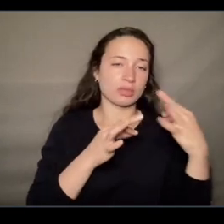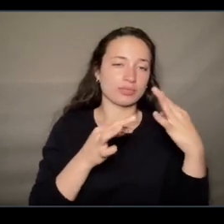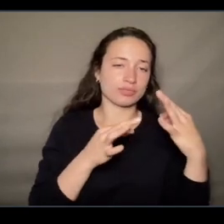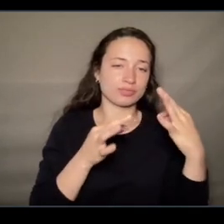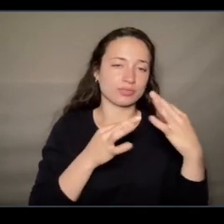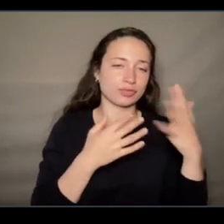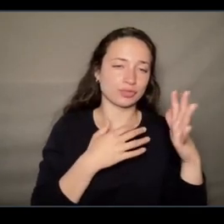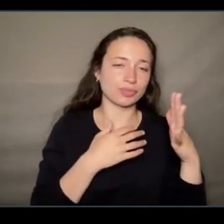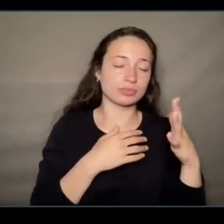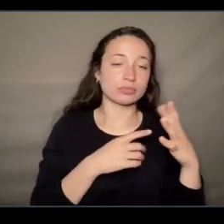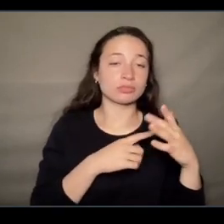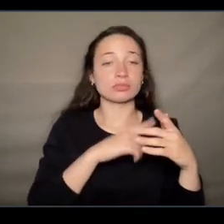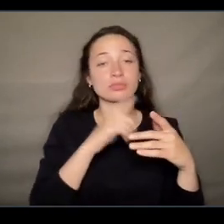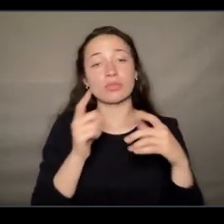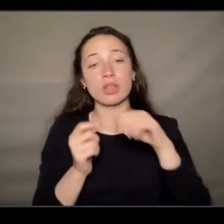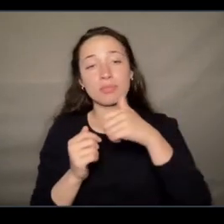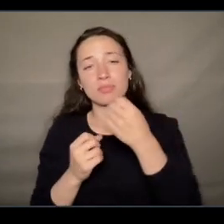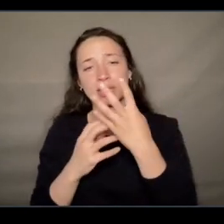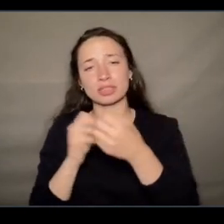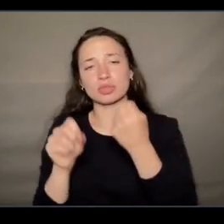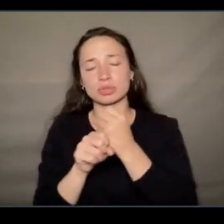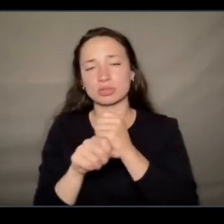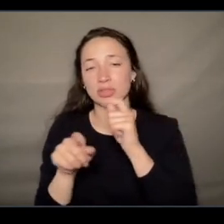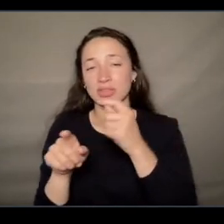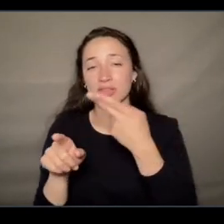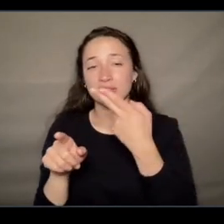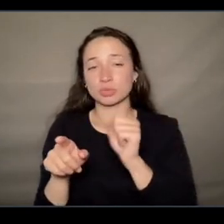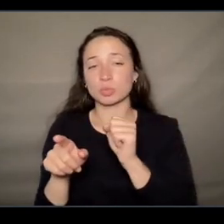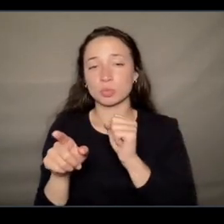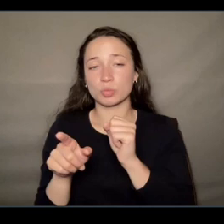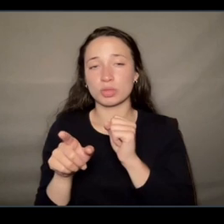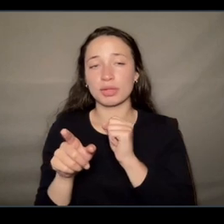you. And then for many years, I was teaching at a high school.